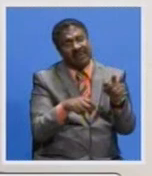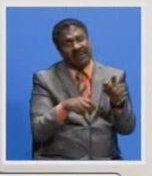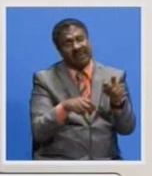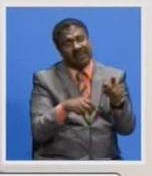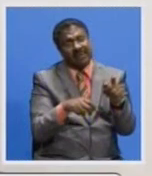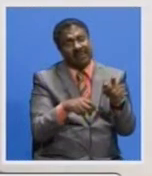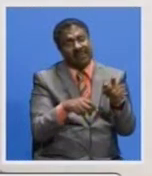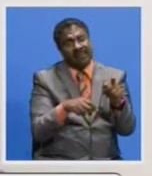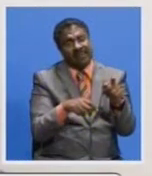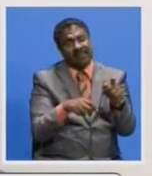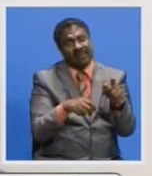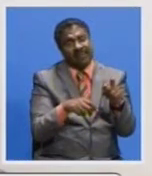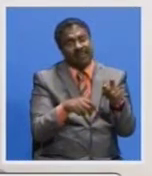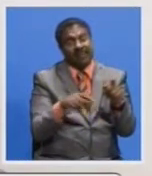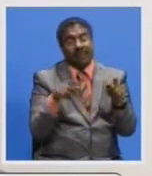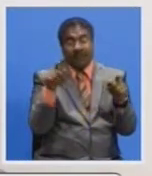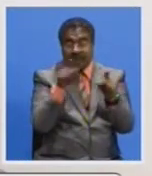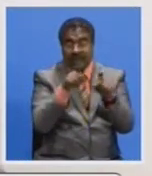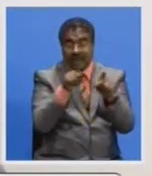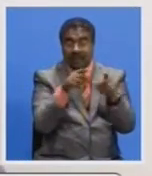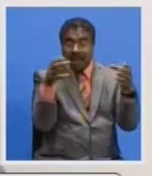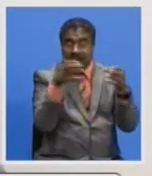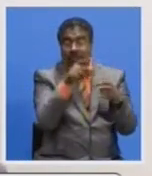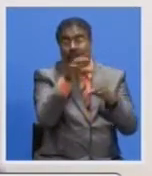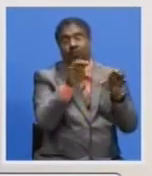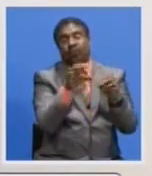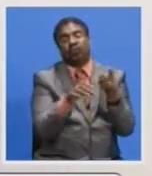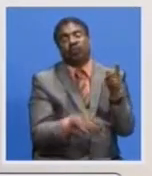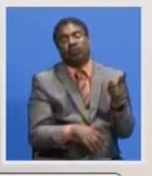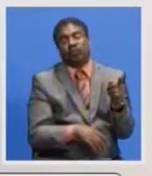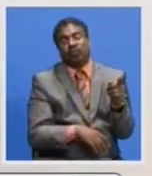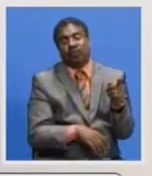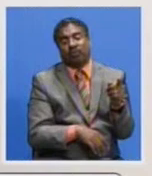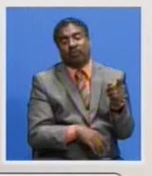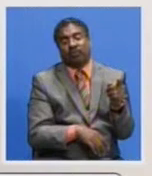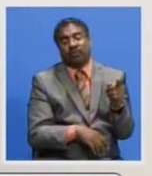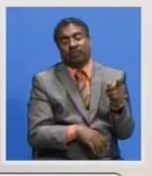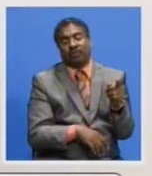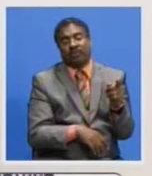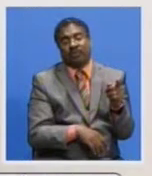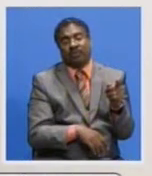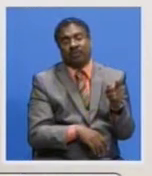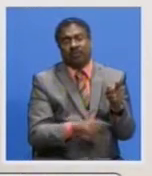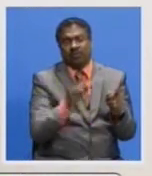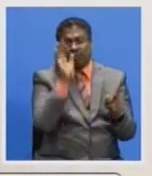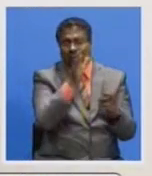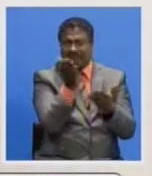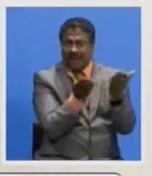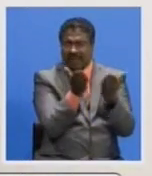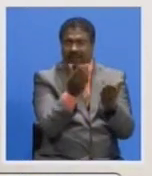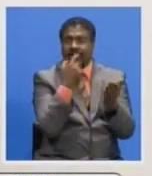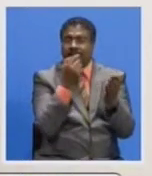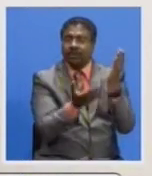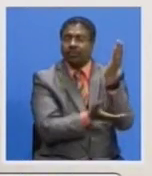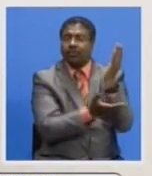to do for the councils, where we want to take the services to the various districts